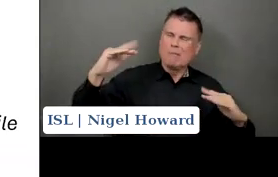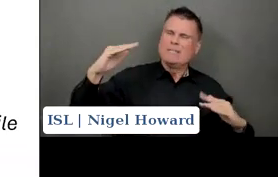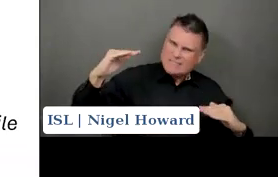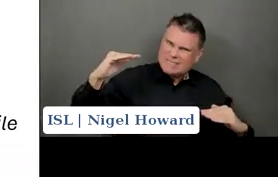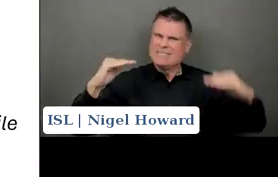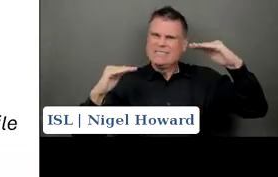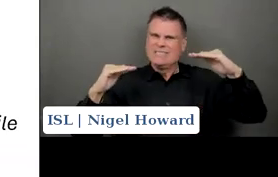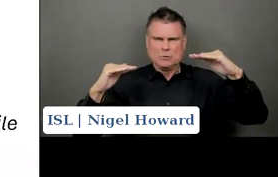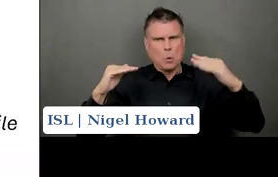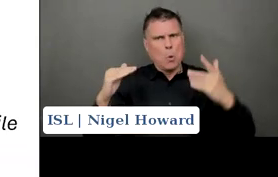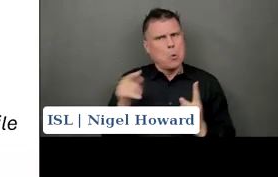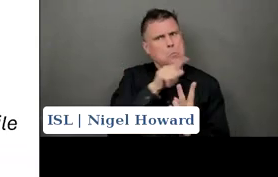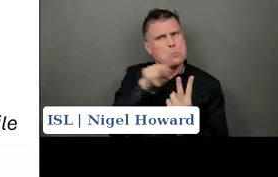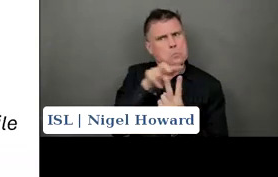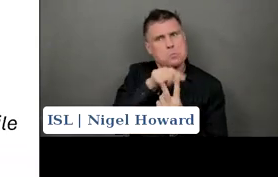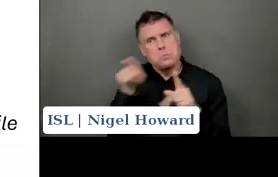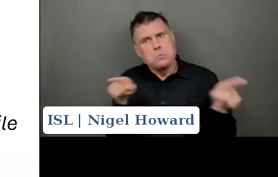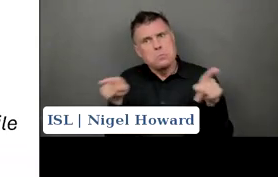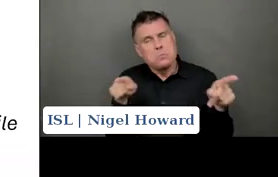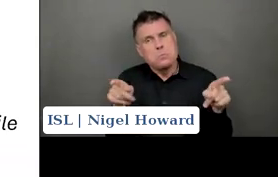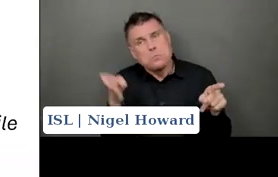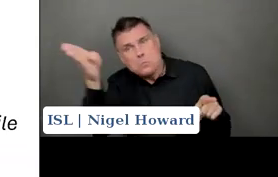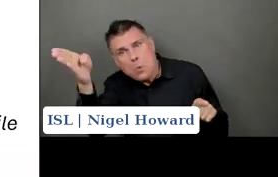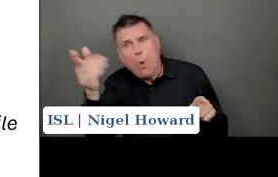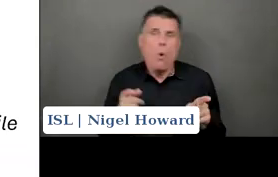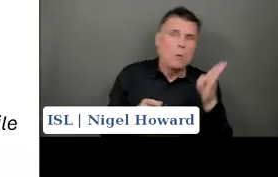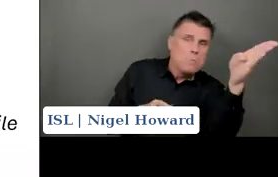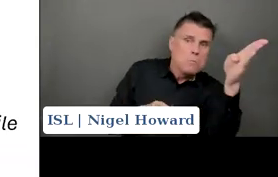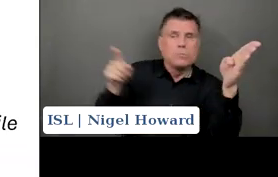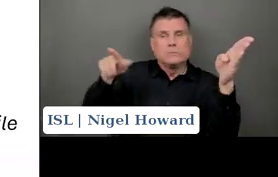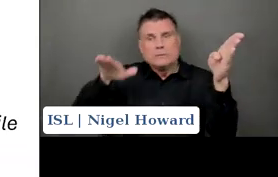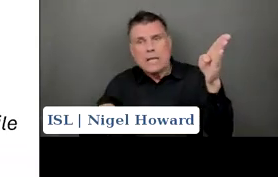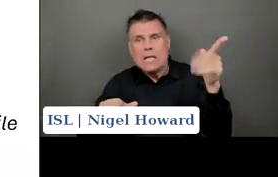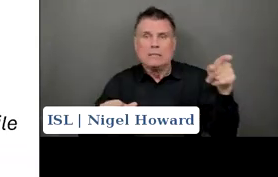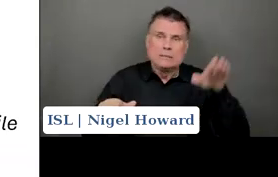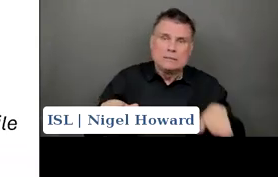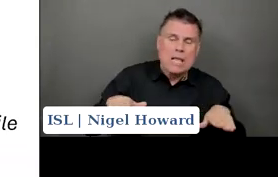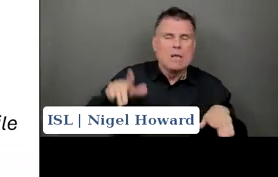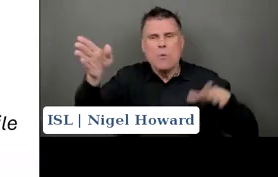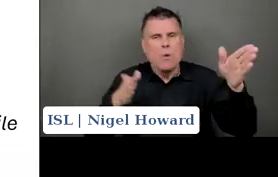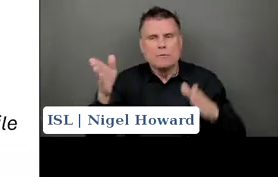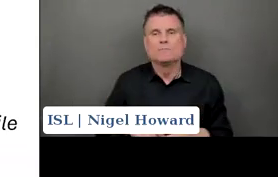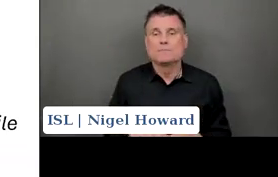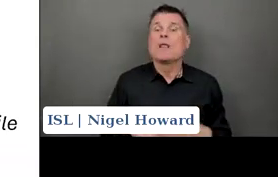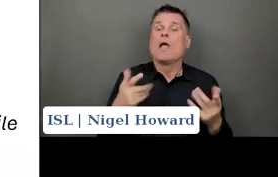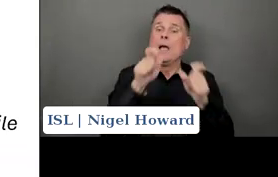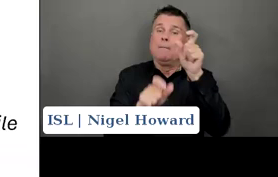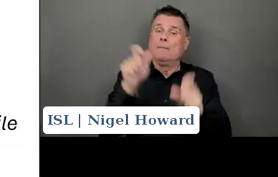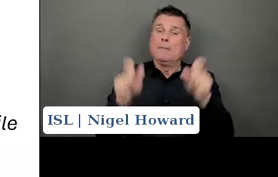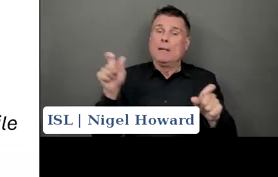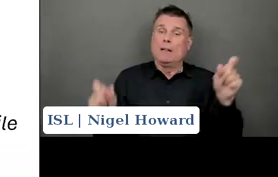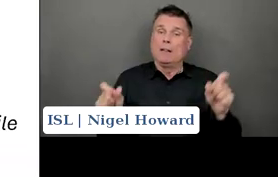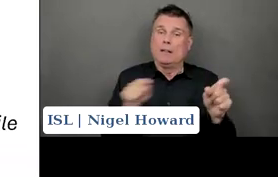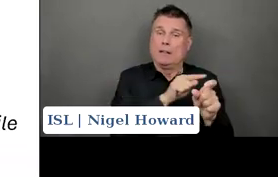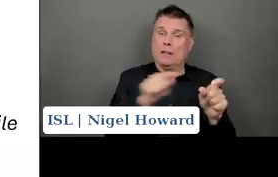away from institutionalization towards a principle, an underlying principle of deinstitutionalization. They would have